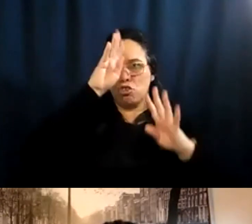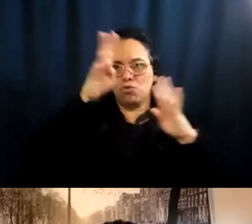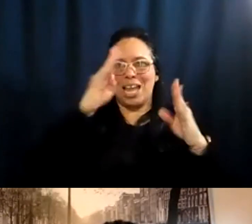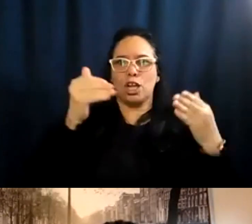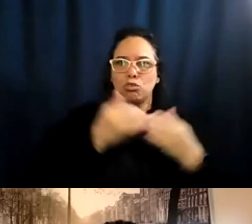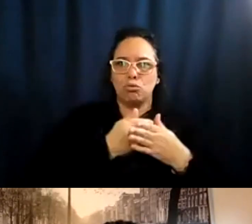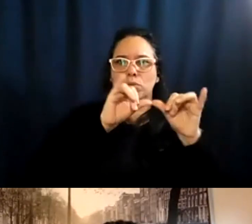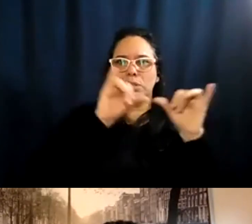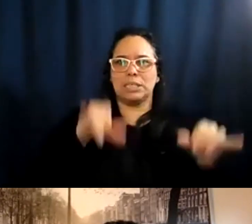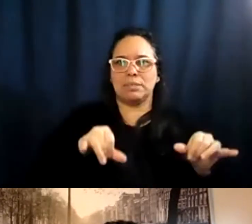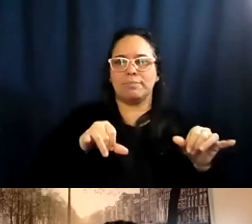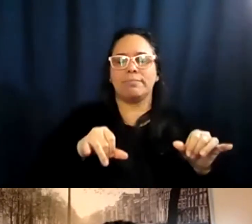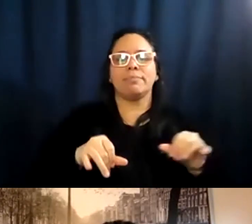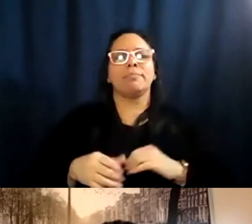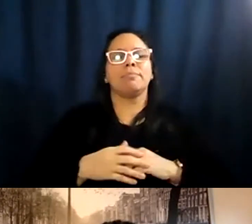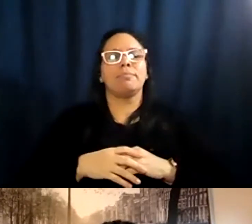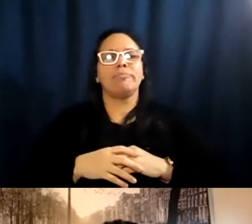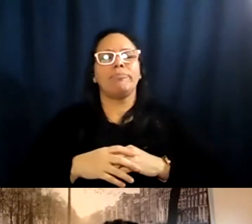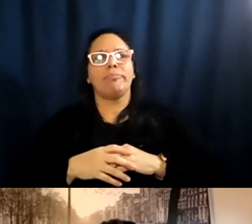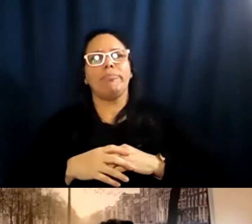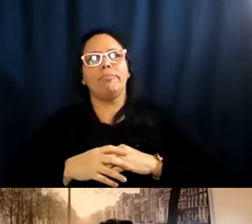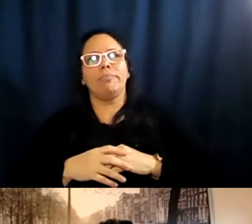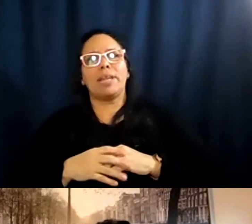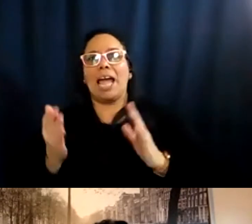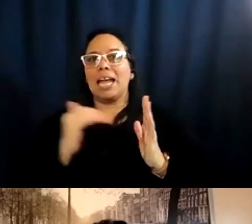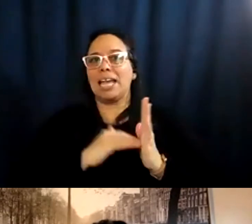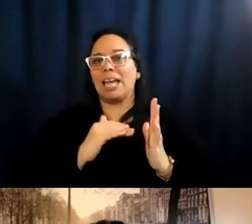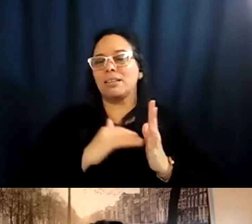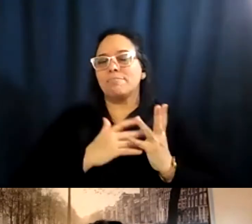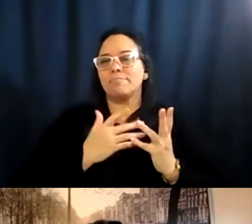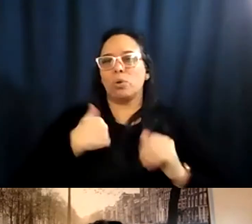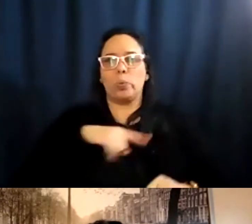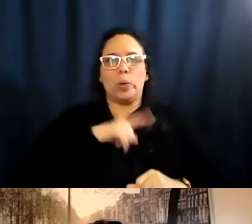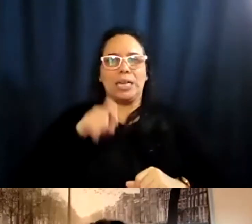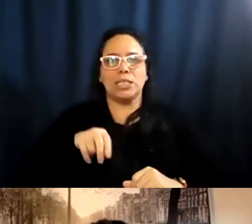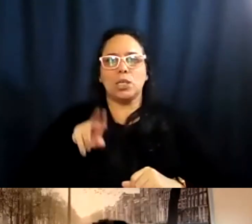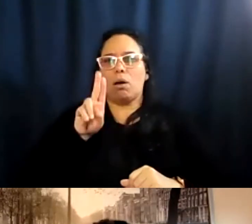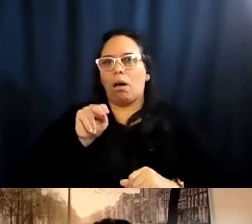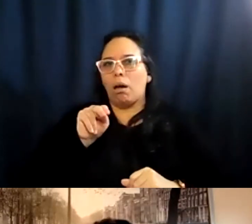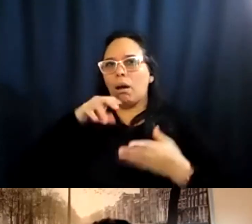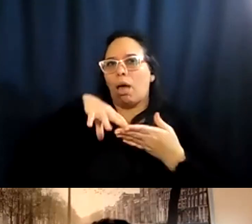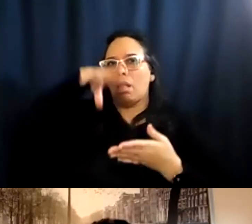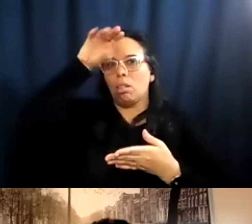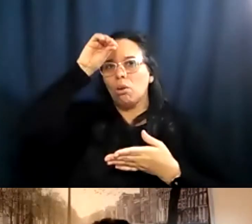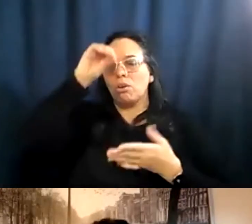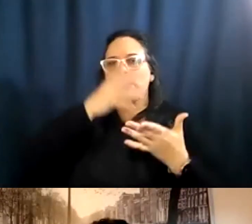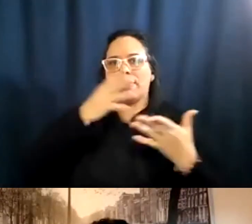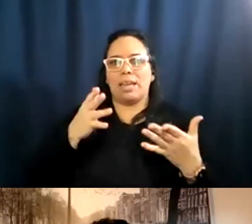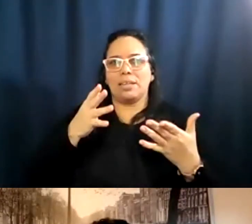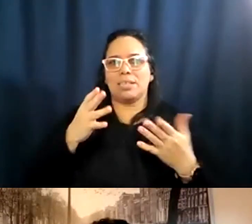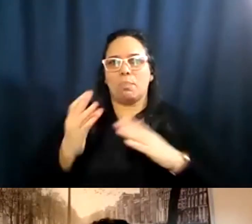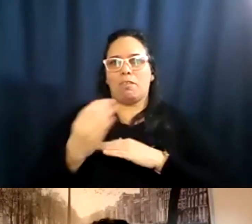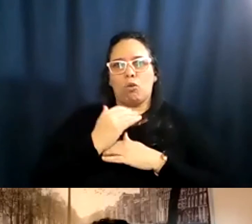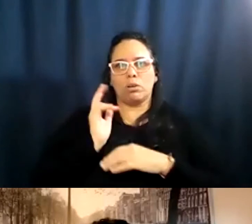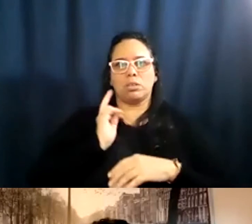But then again, it's also just about unlearning these things that have been pushed onto us and how we have